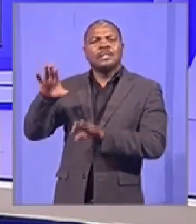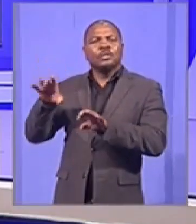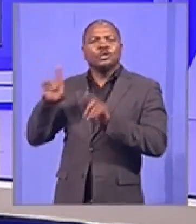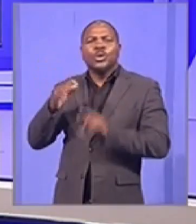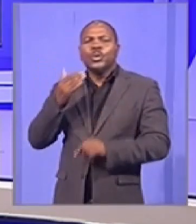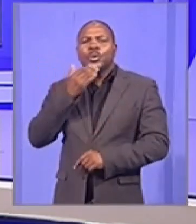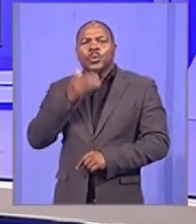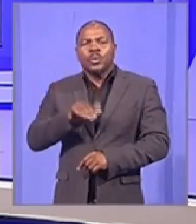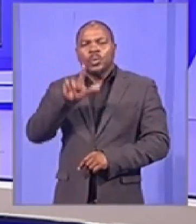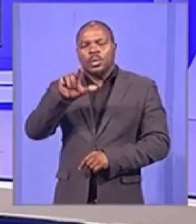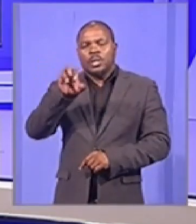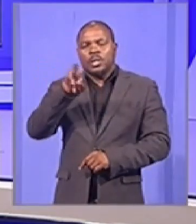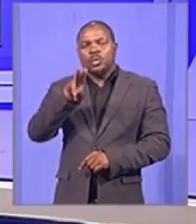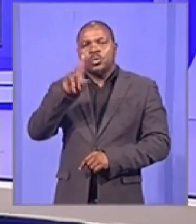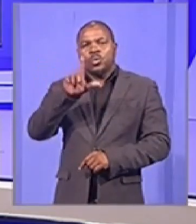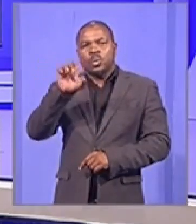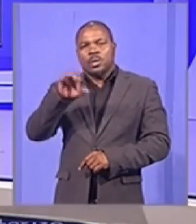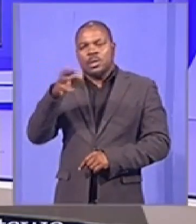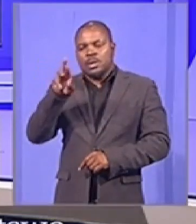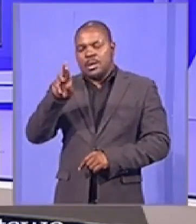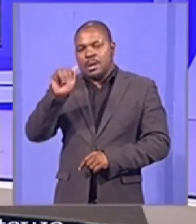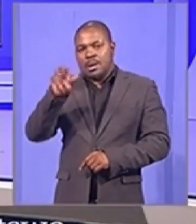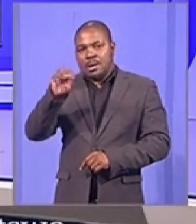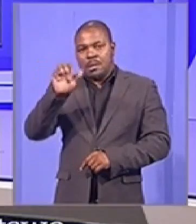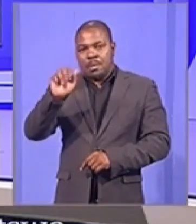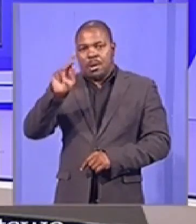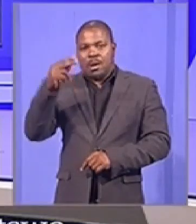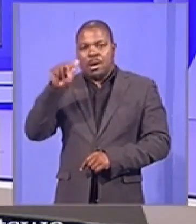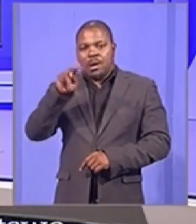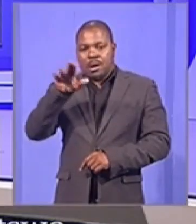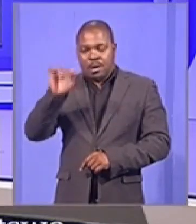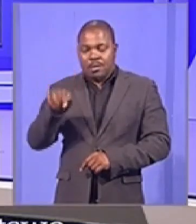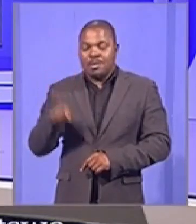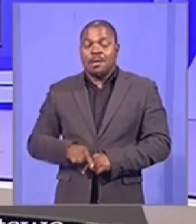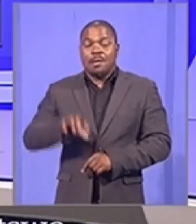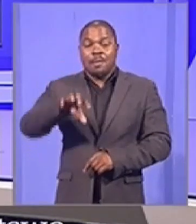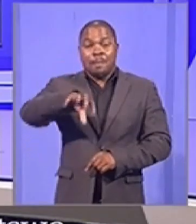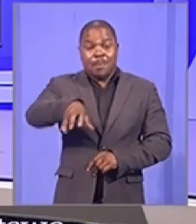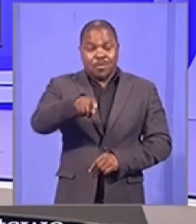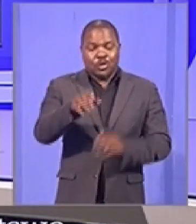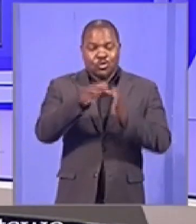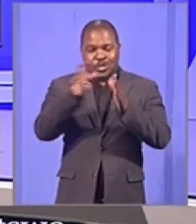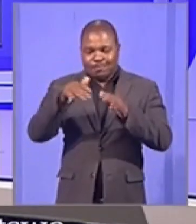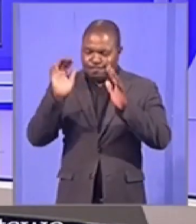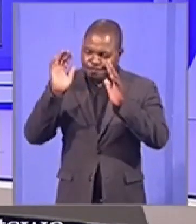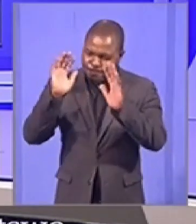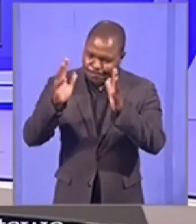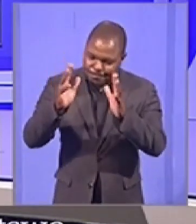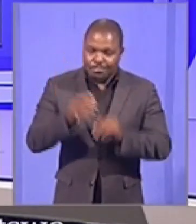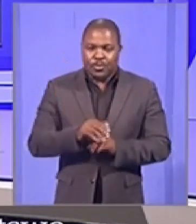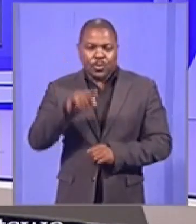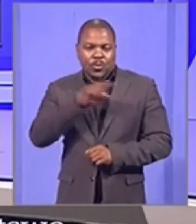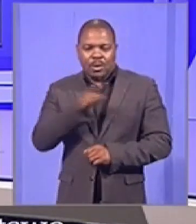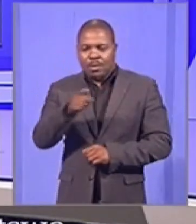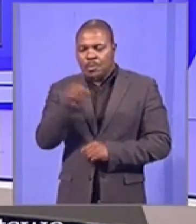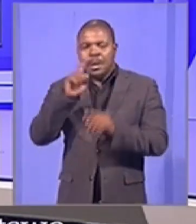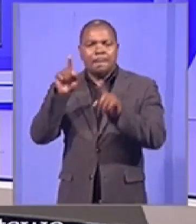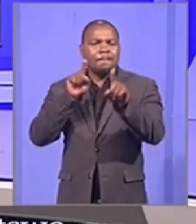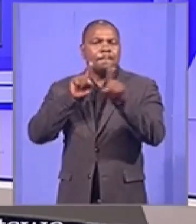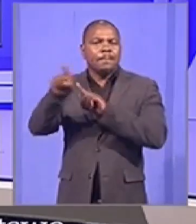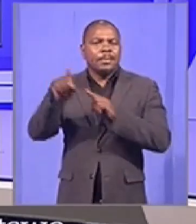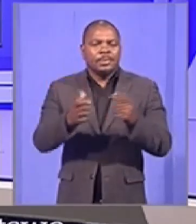thuto Mabungu Lerole Ramakhanya wa khotse barutwana ba profense eo ba ba iponetseng phalolo ya dipersente di le